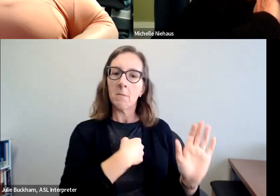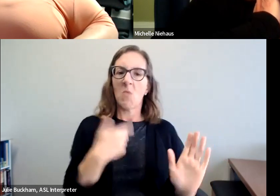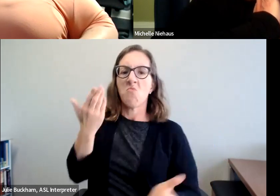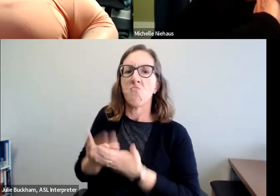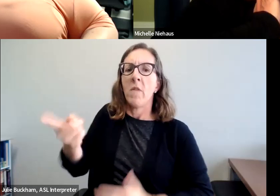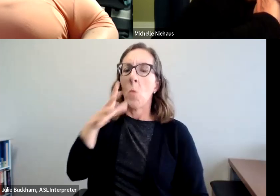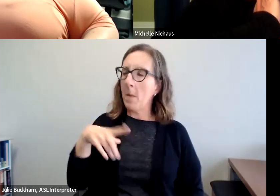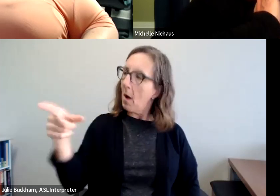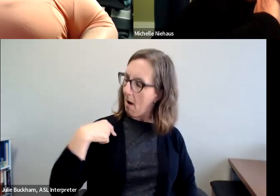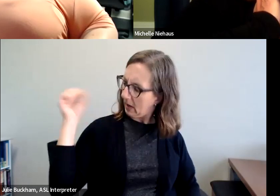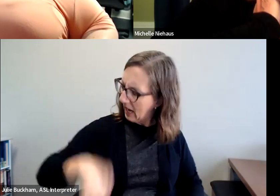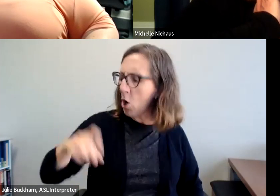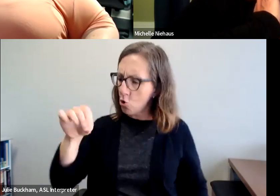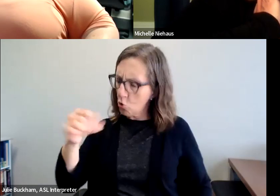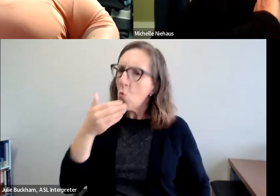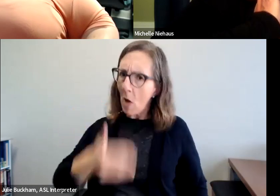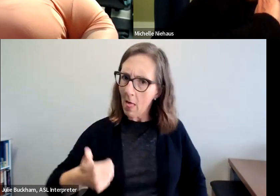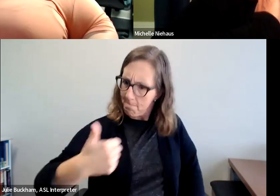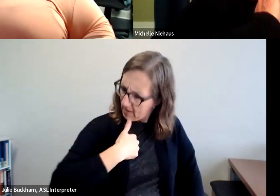do it and I could do it well.